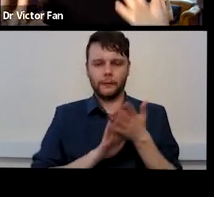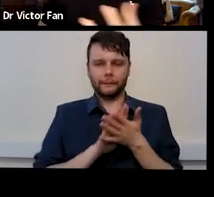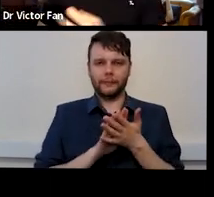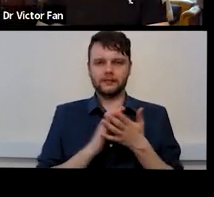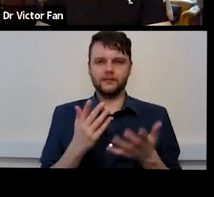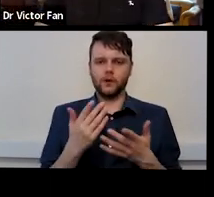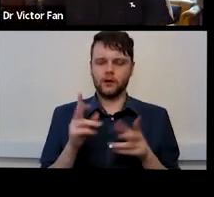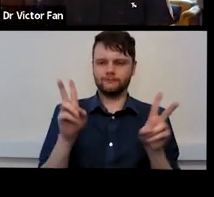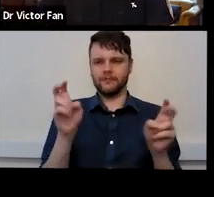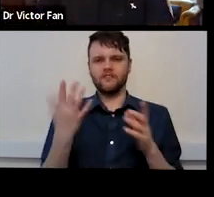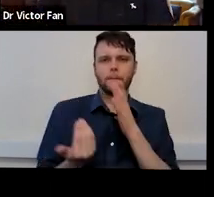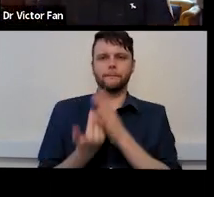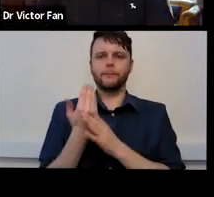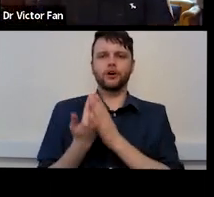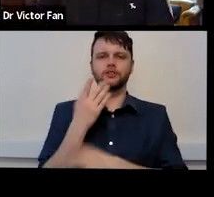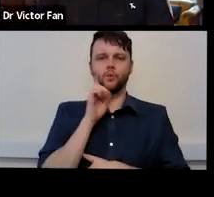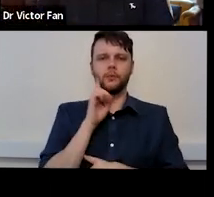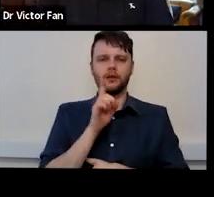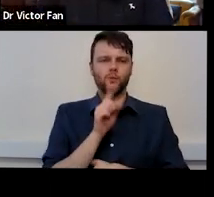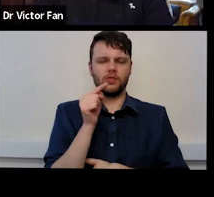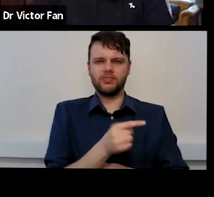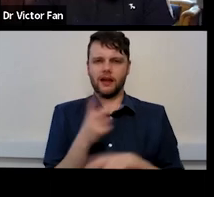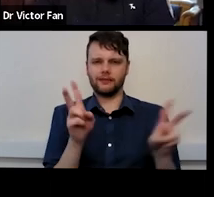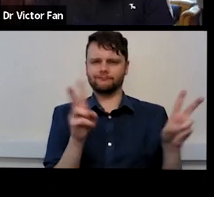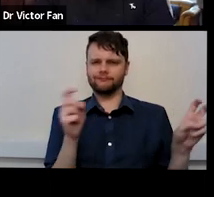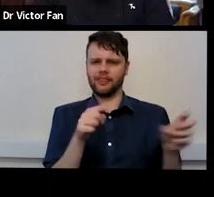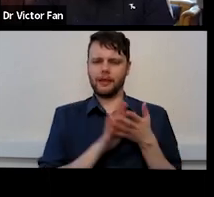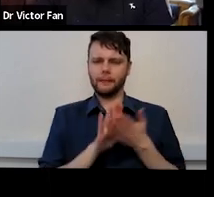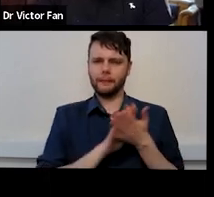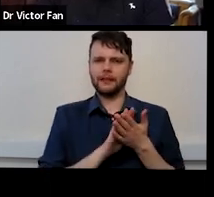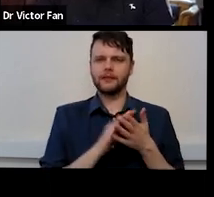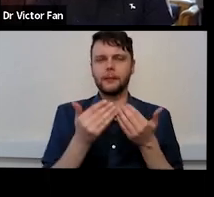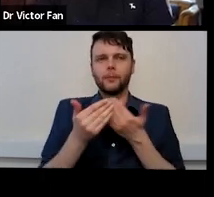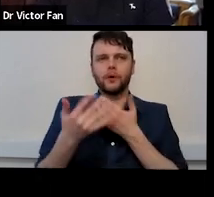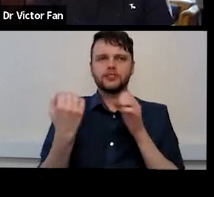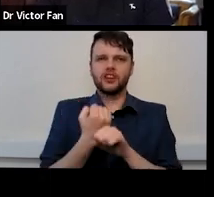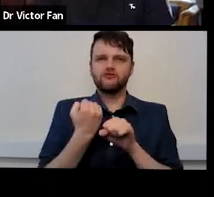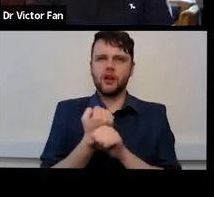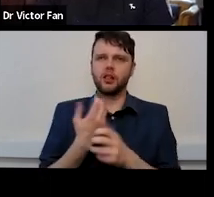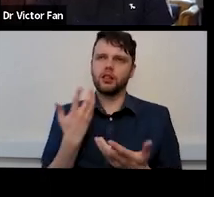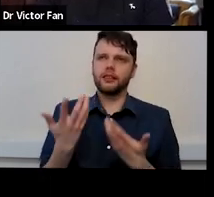being a modern woman, with the more general